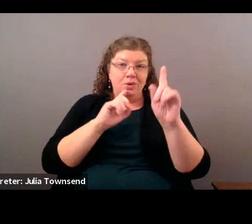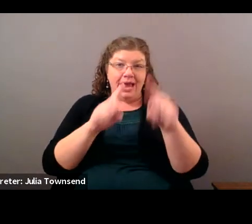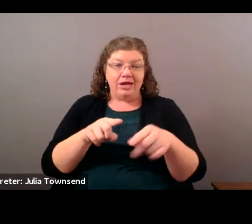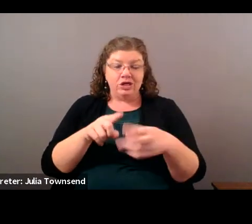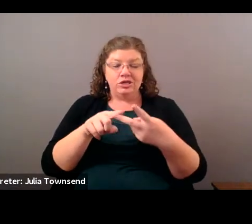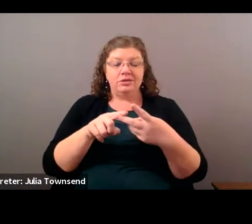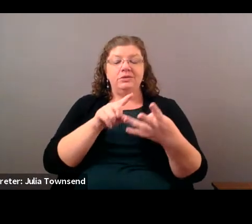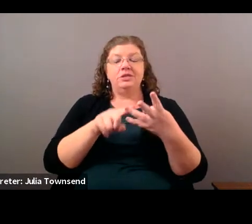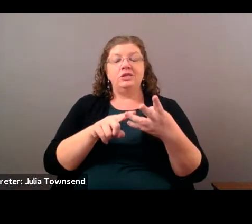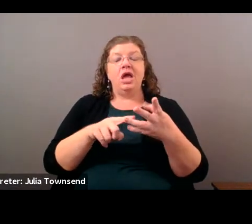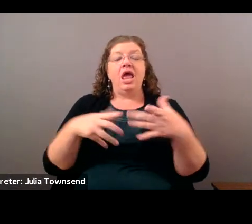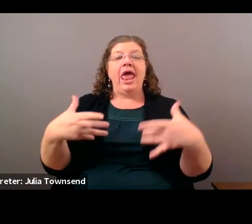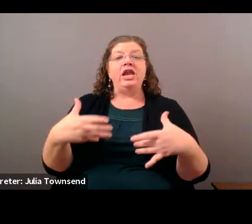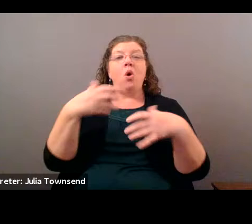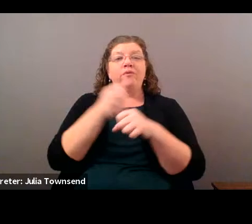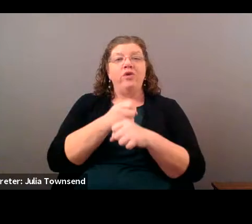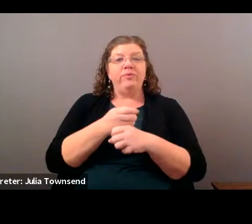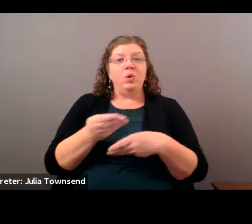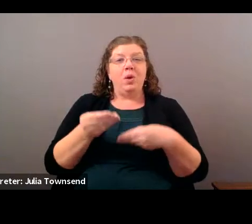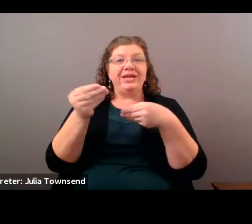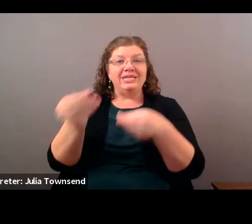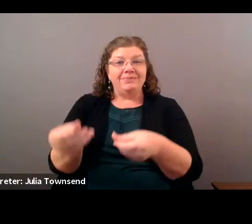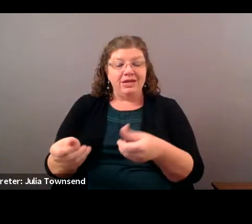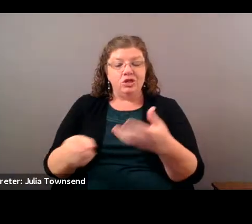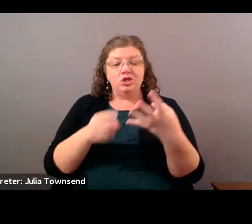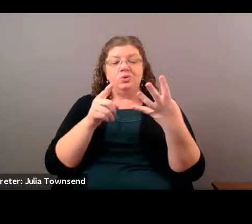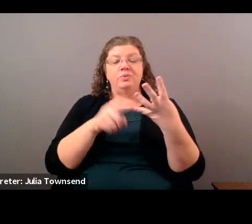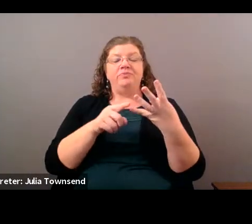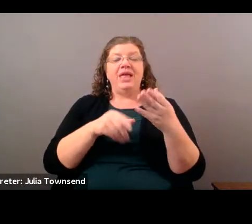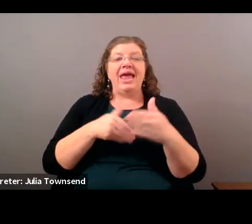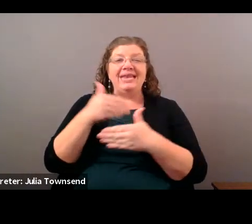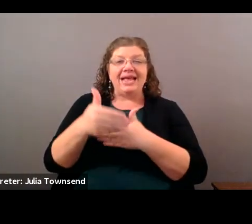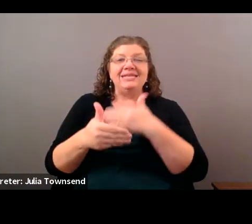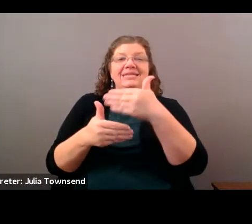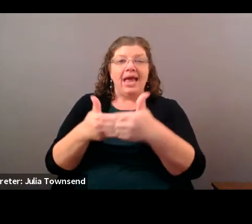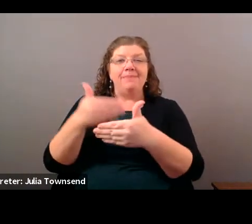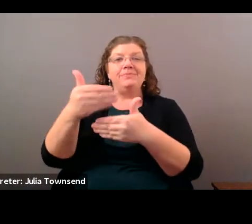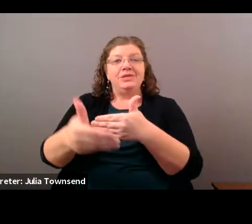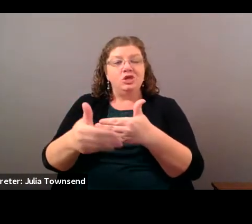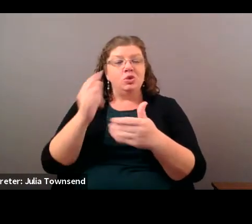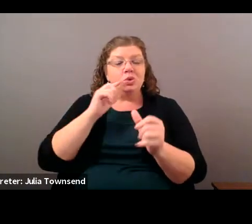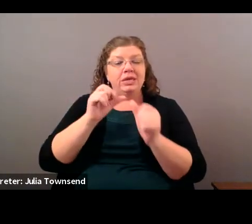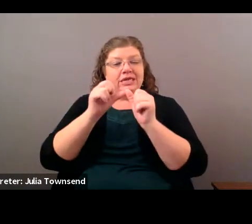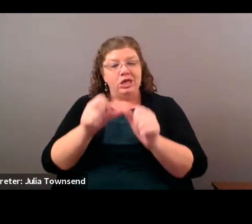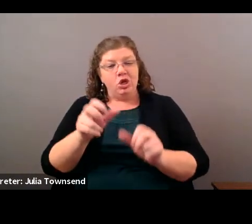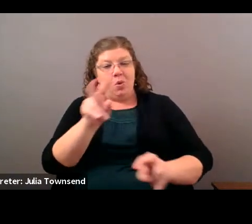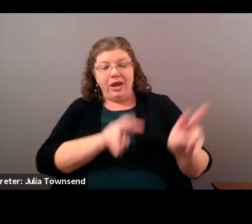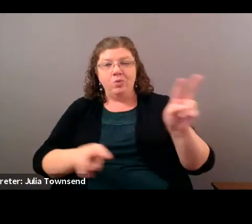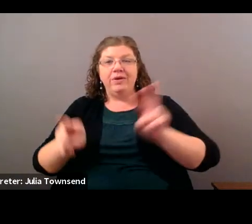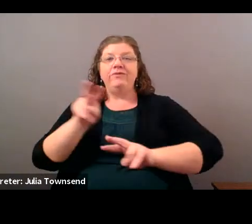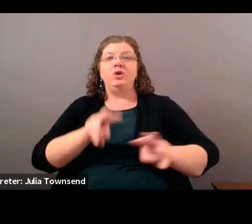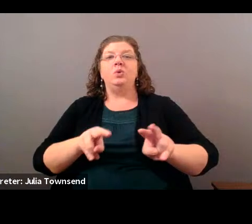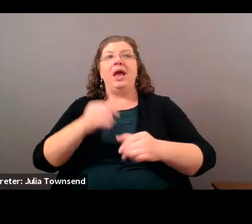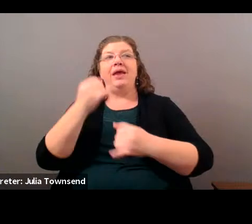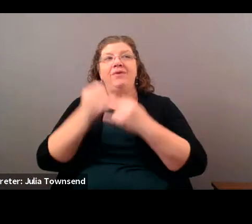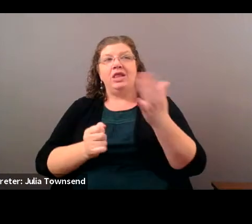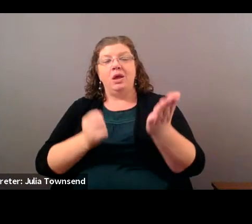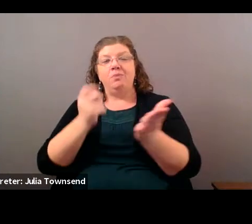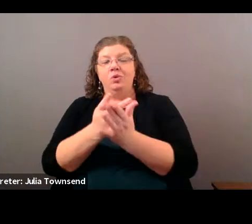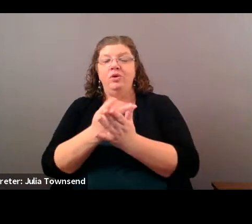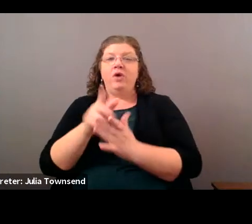of expenditures, and of course, next steps to continue and review and finally approve our